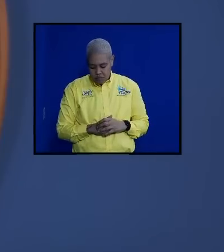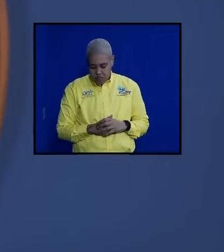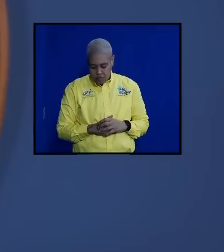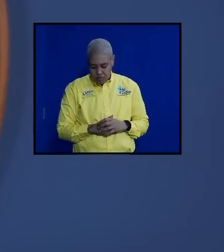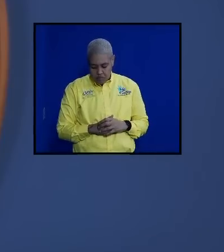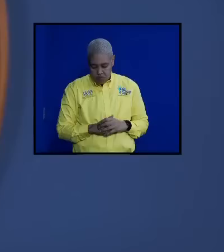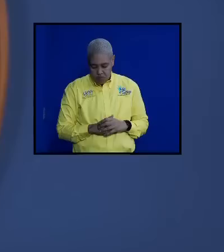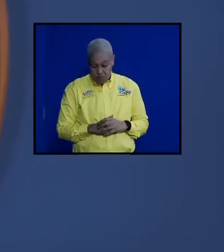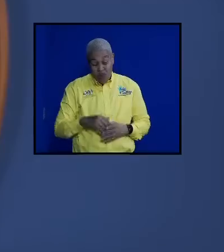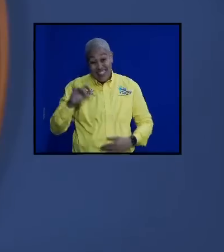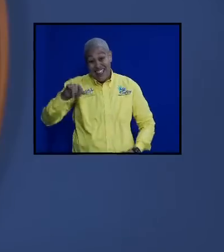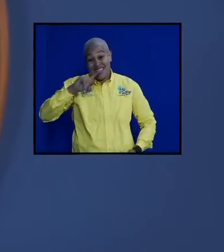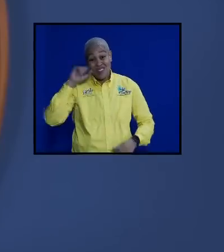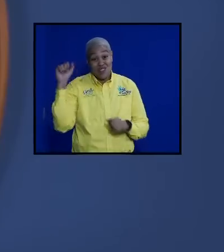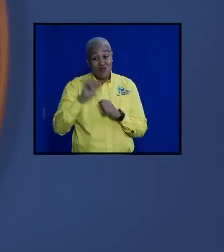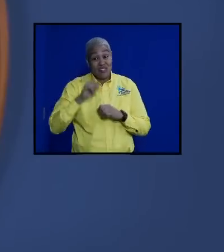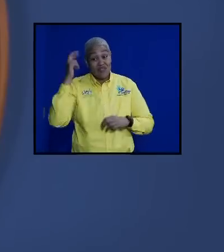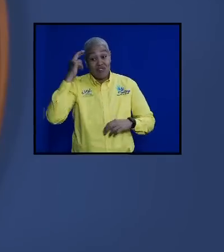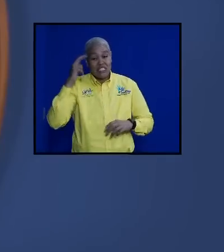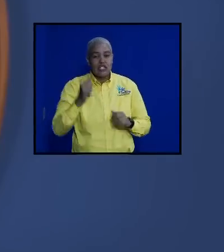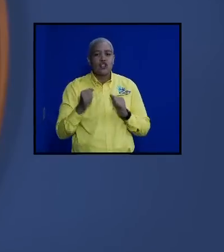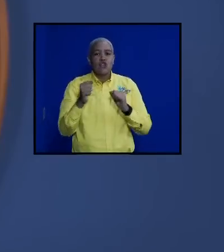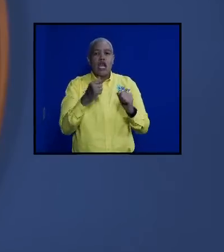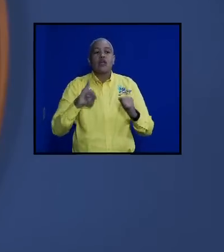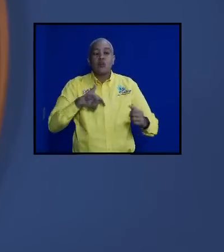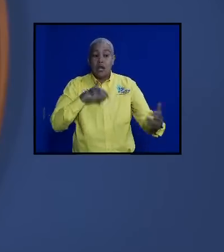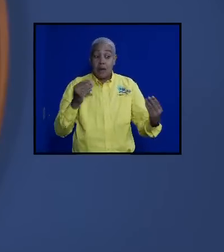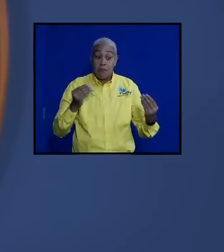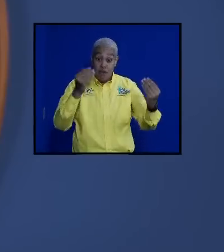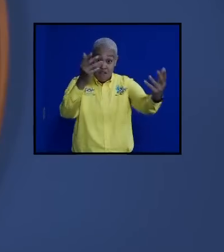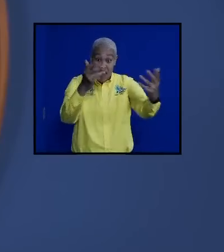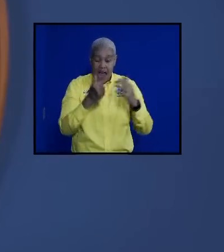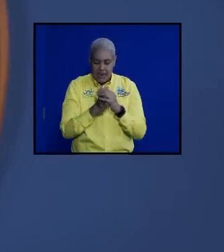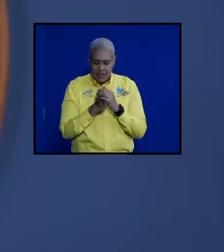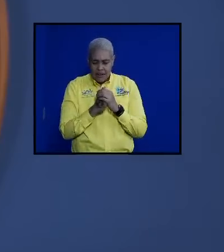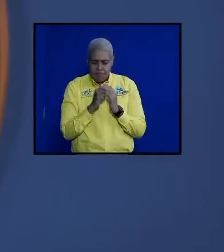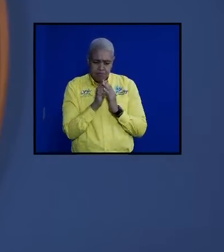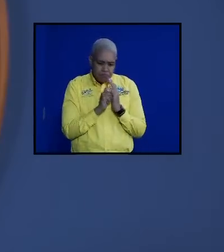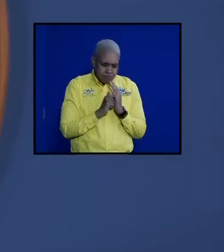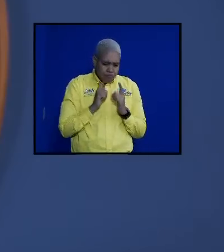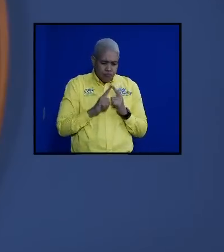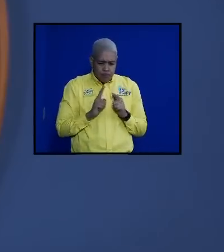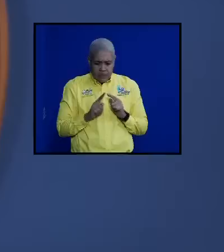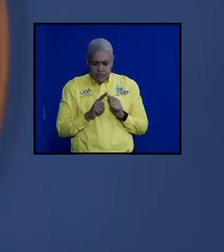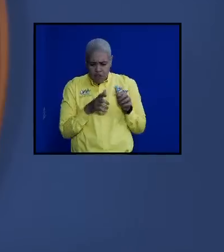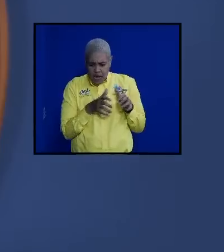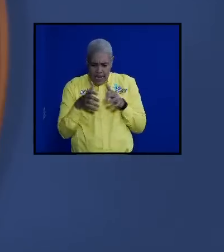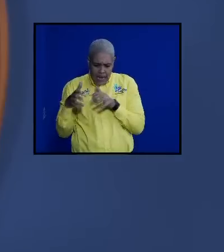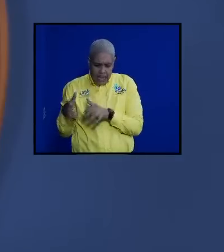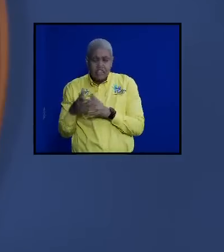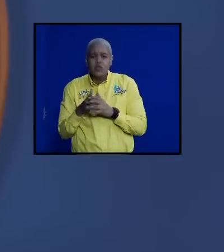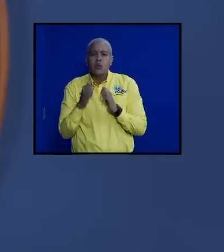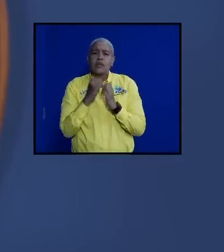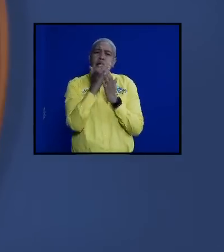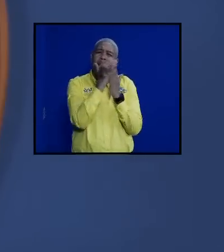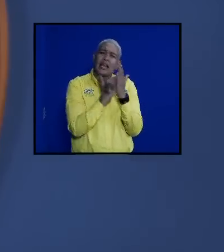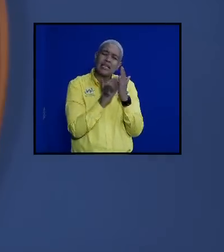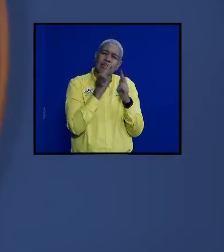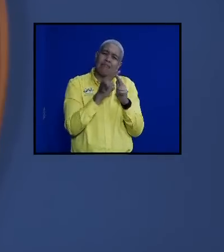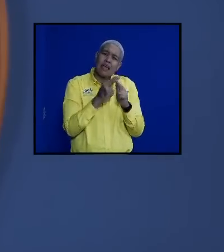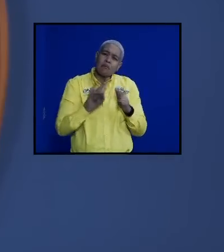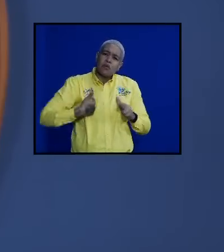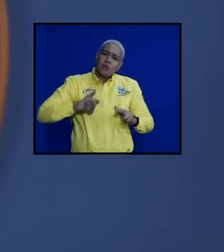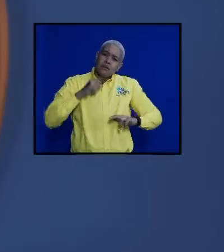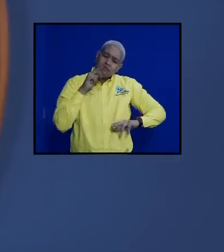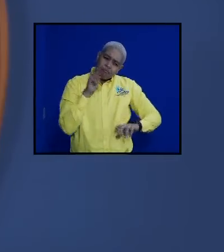the essence of the strategy. We provided the agencies and entities with a list of names that we have